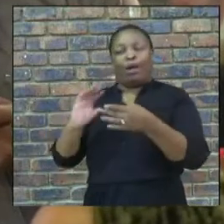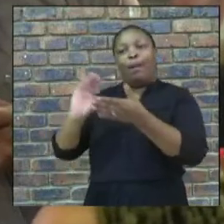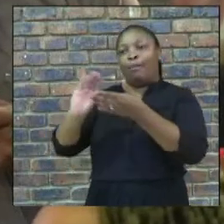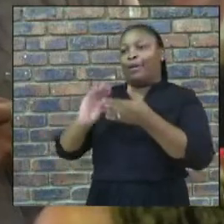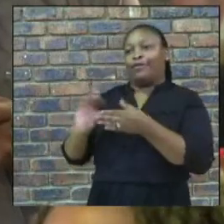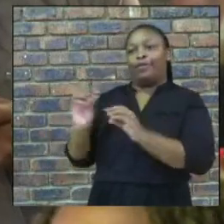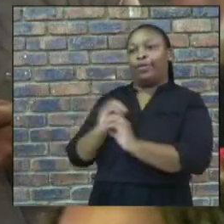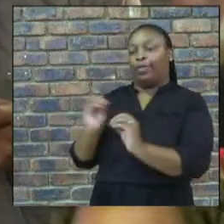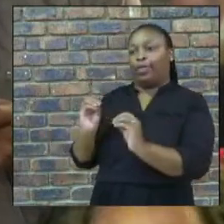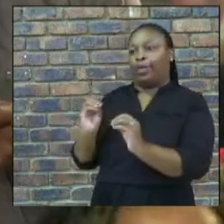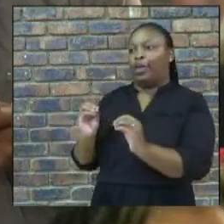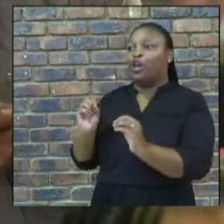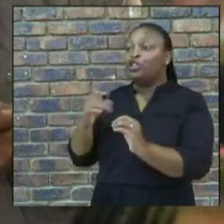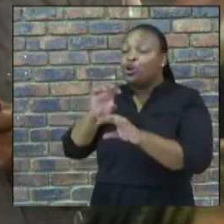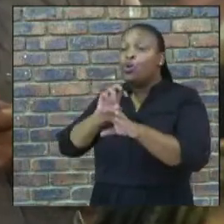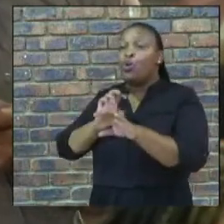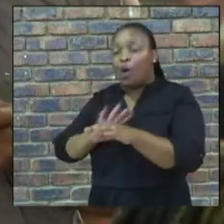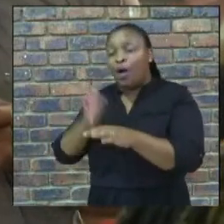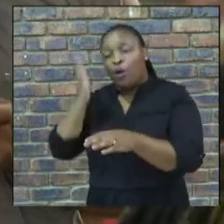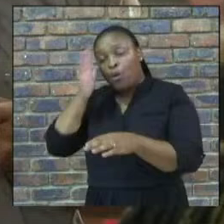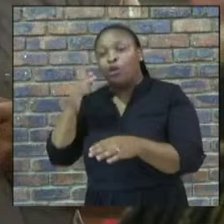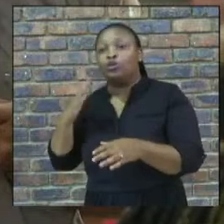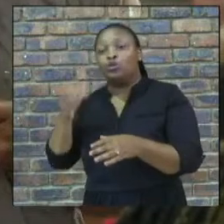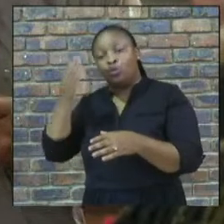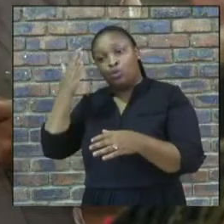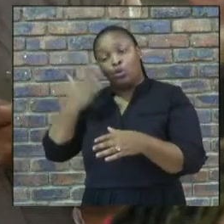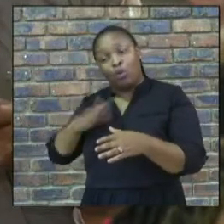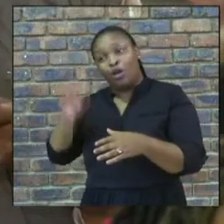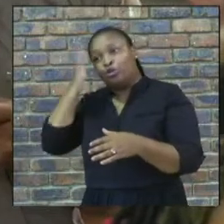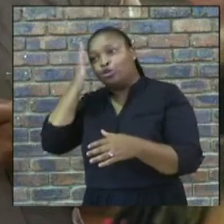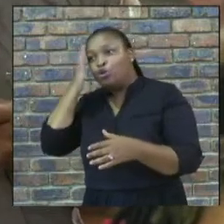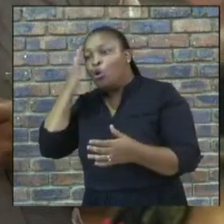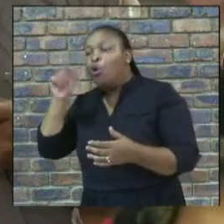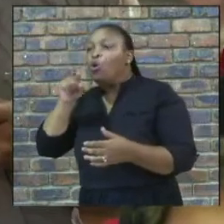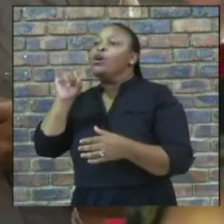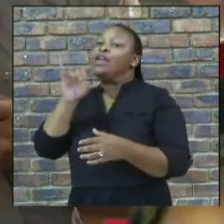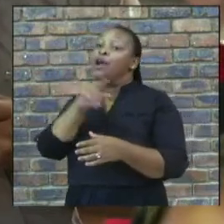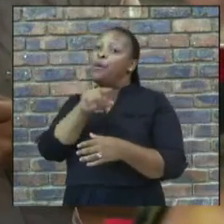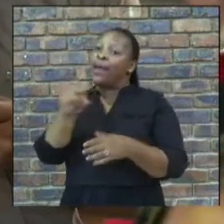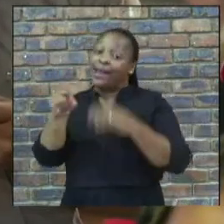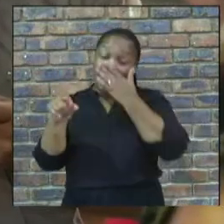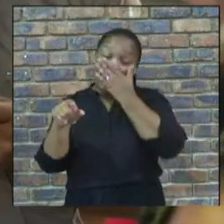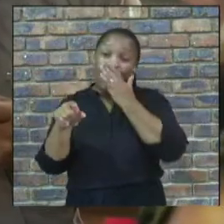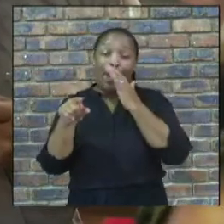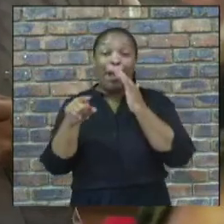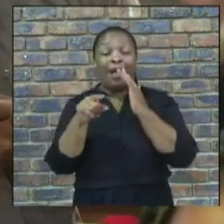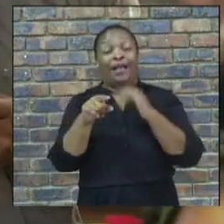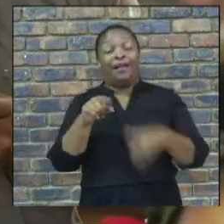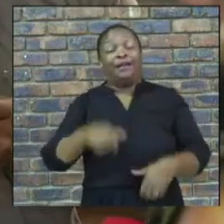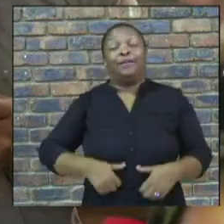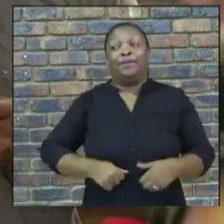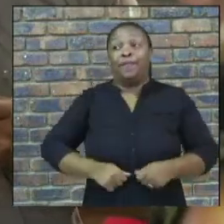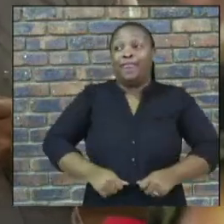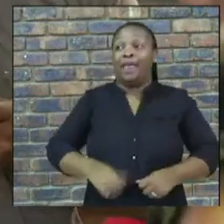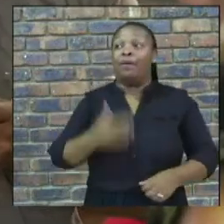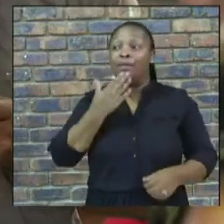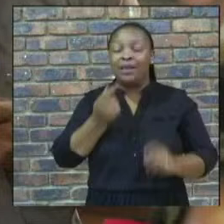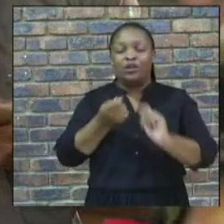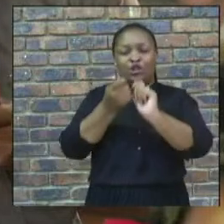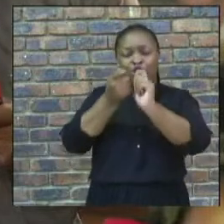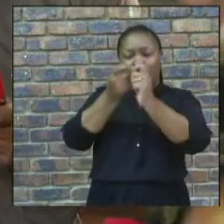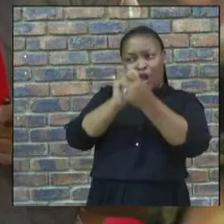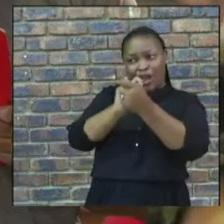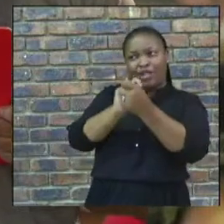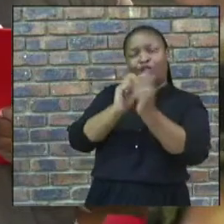SMMEs also to be empowered kula learnership plan. Can we request ukuthi those laws should be changed in the bill so that we